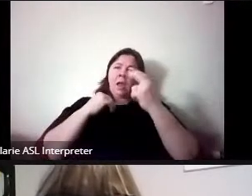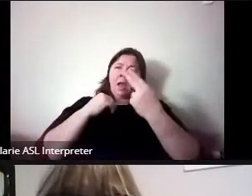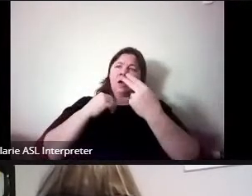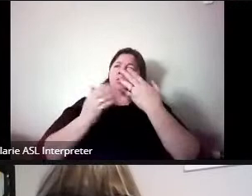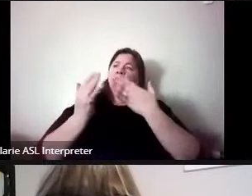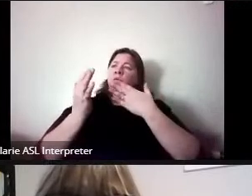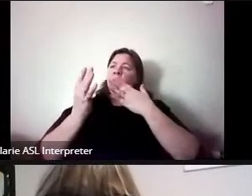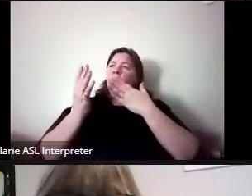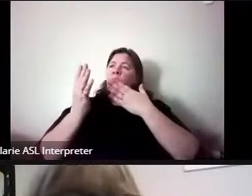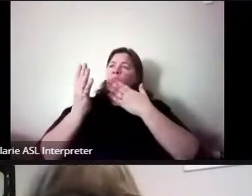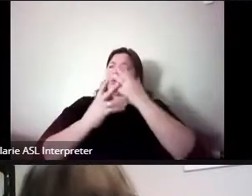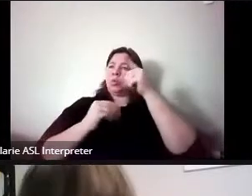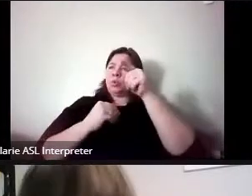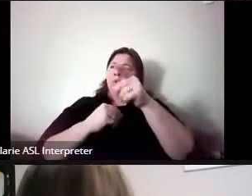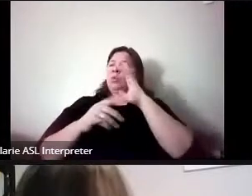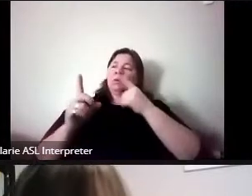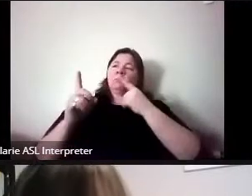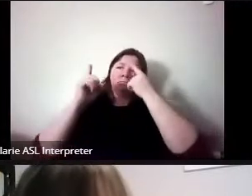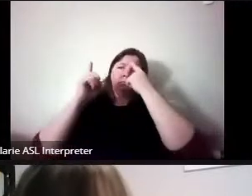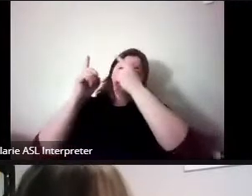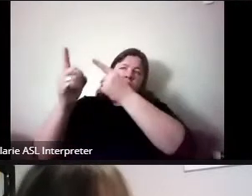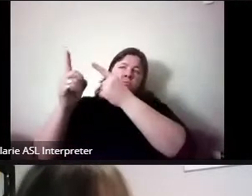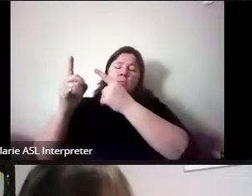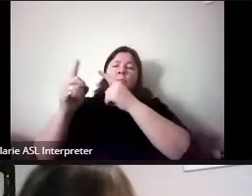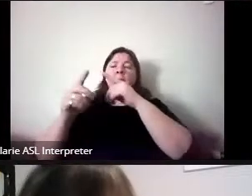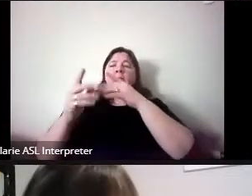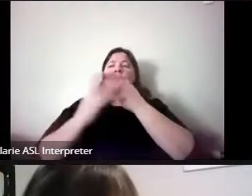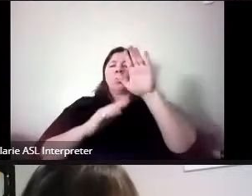the Indian leaders and Onpassive, to me,